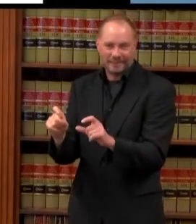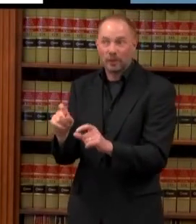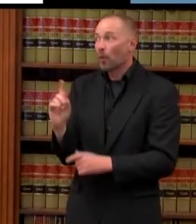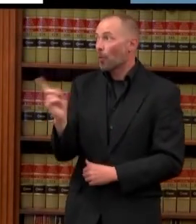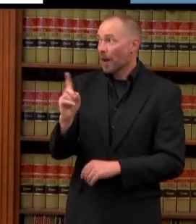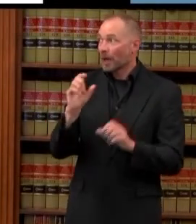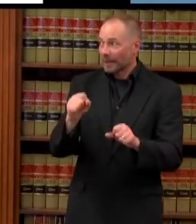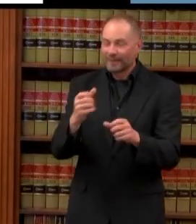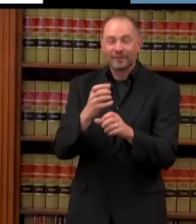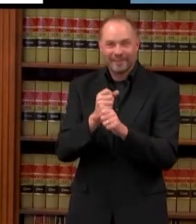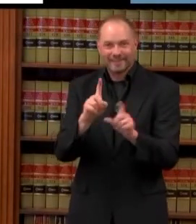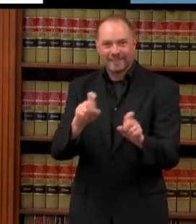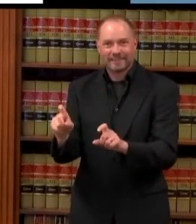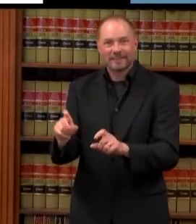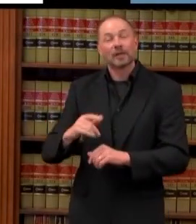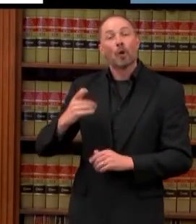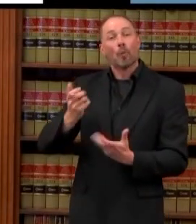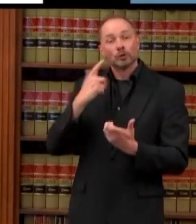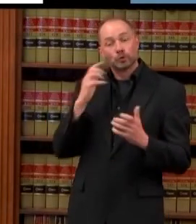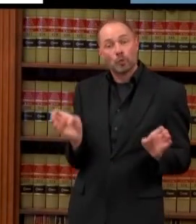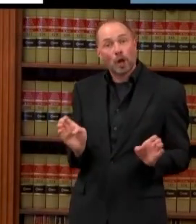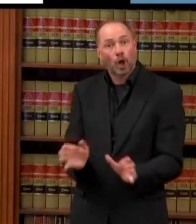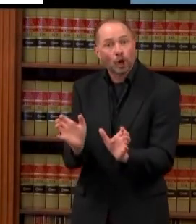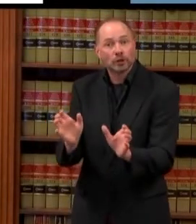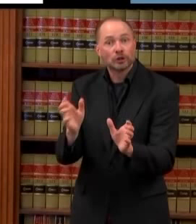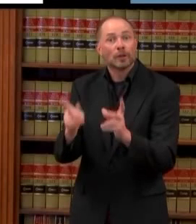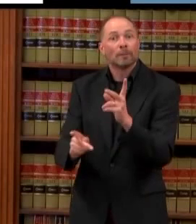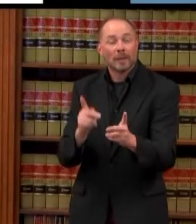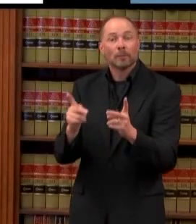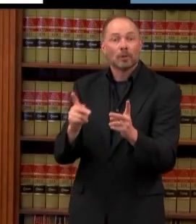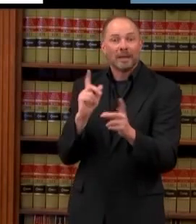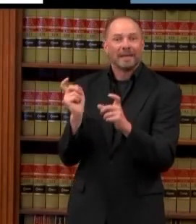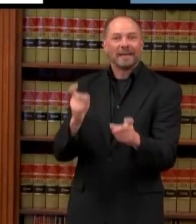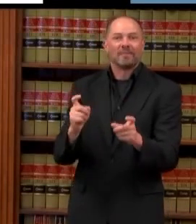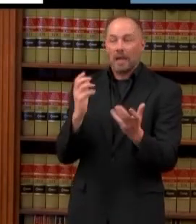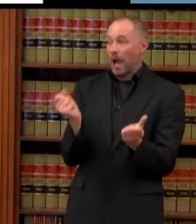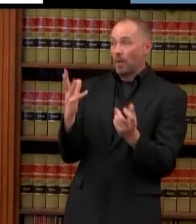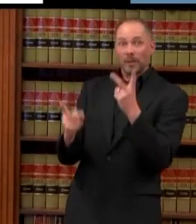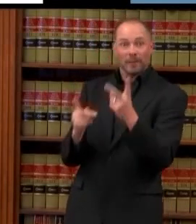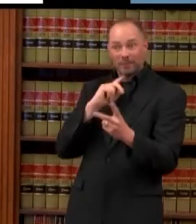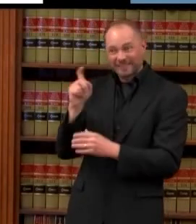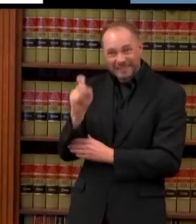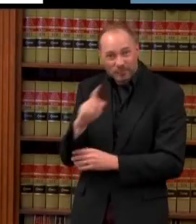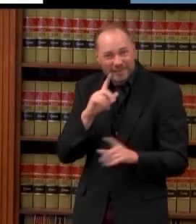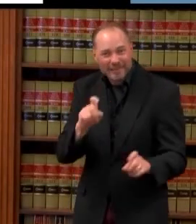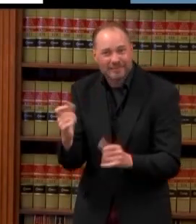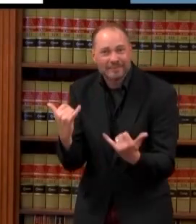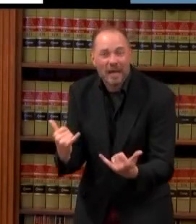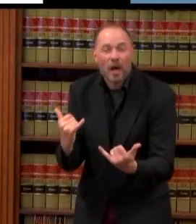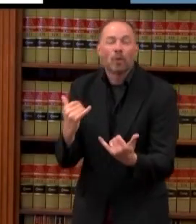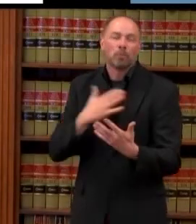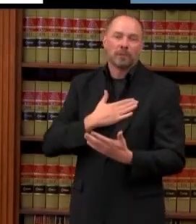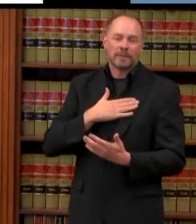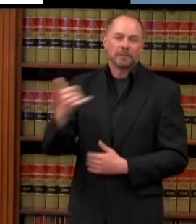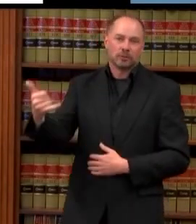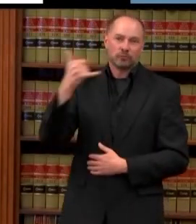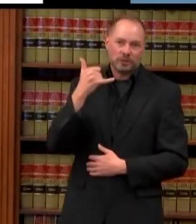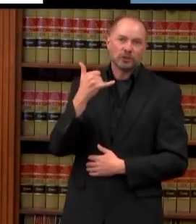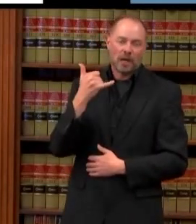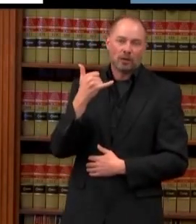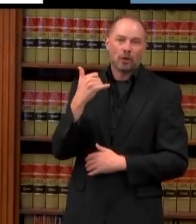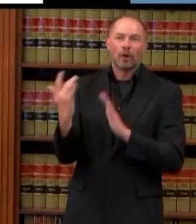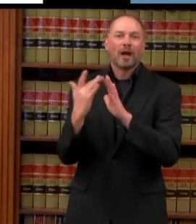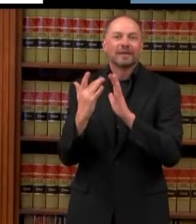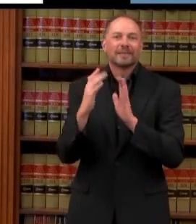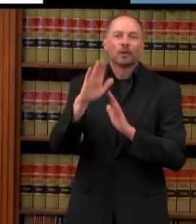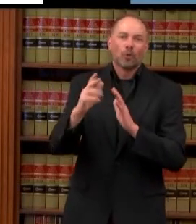tested? We would encourage people, given just the volume of people that want to be tested now, reach out. If you have insurance, reach out to your